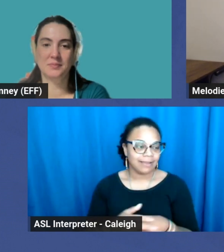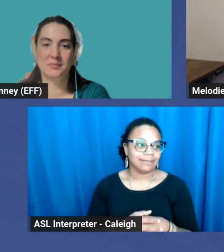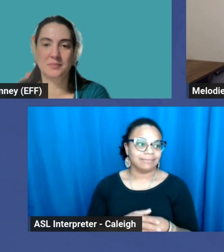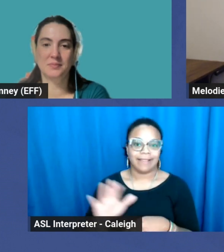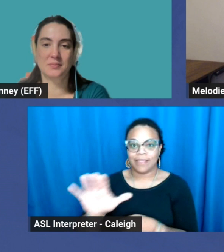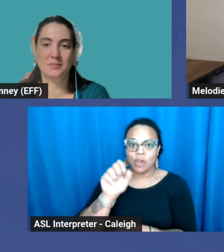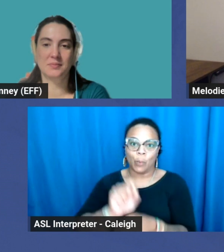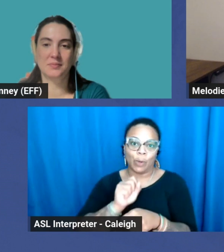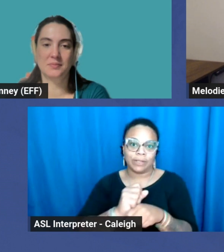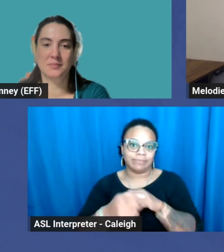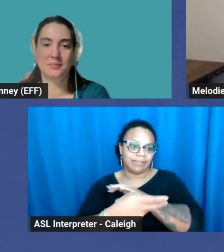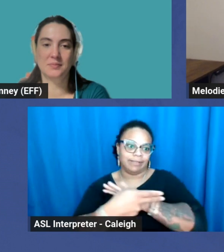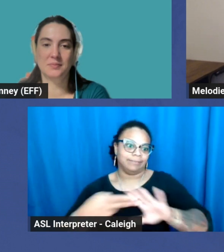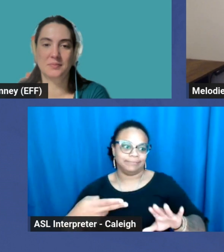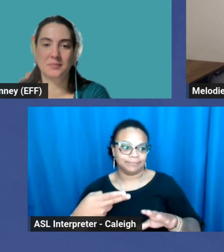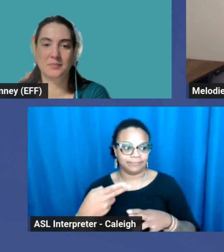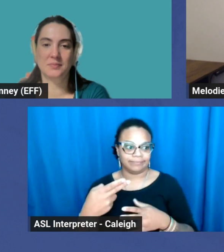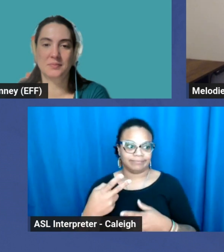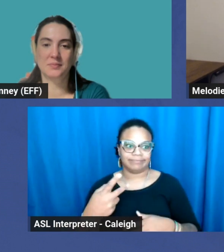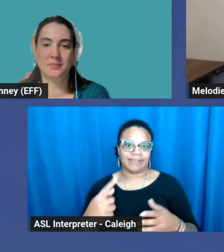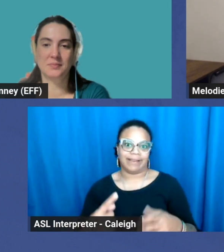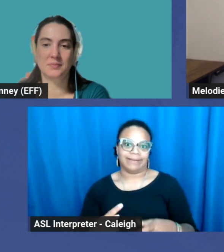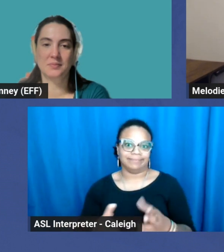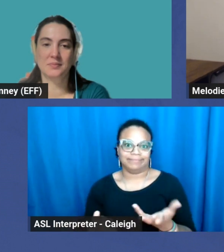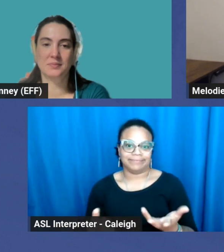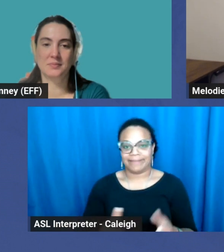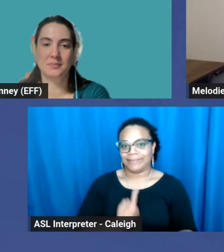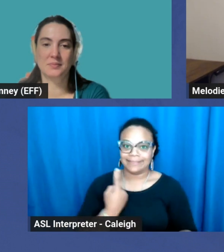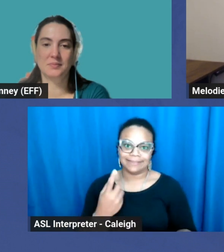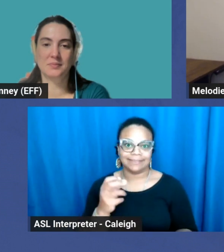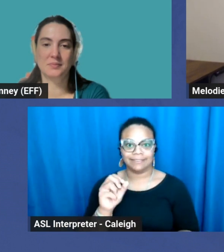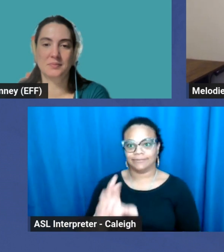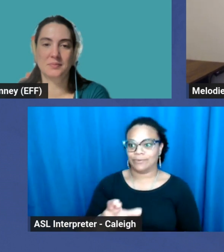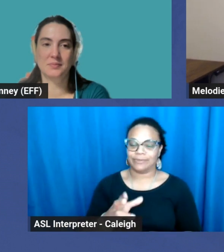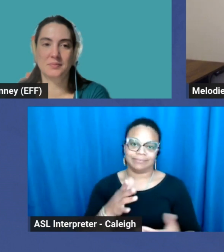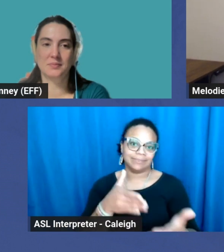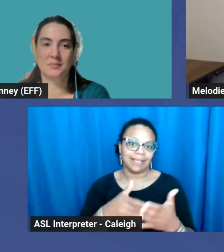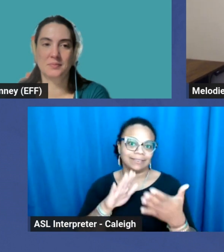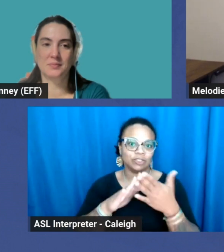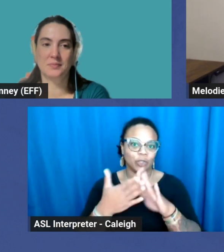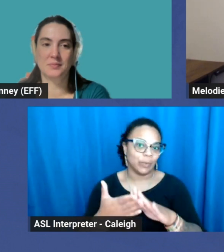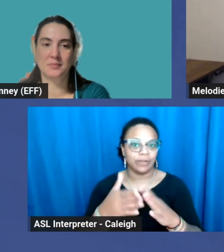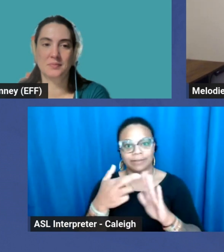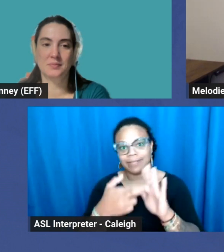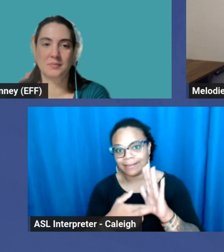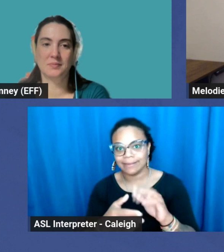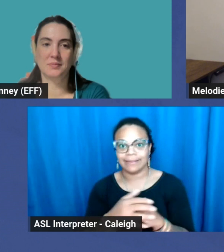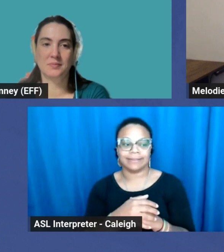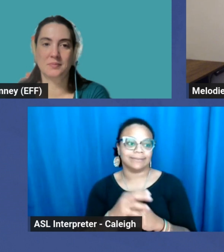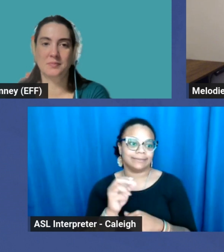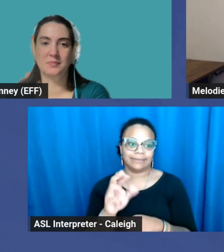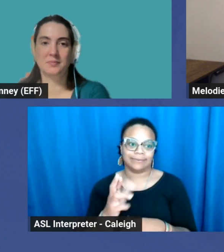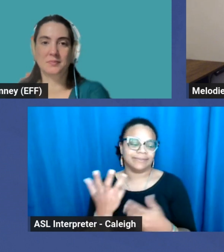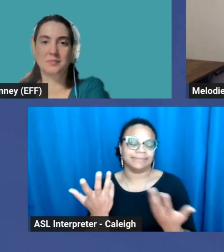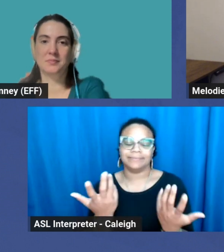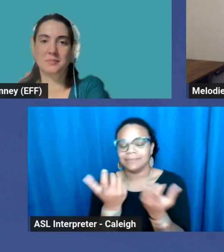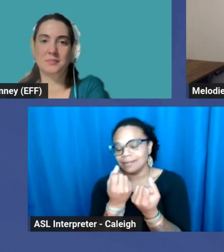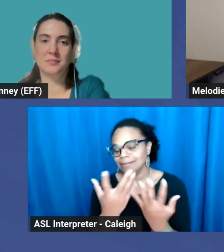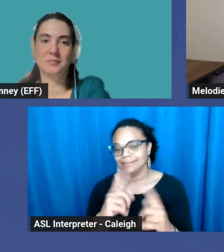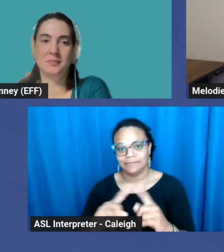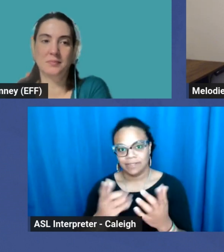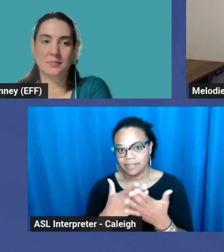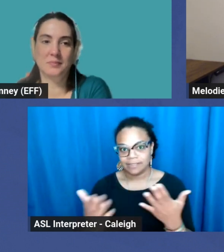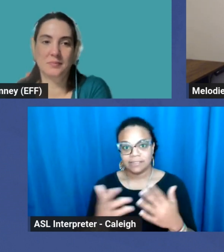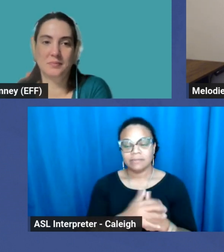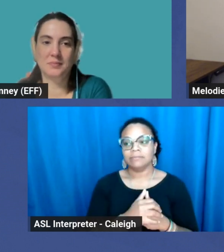cited as, offensive or going against community guidelines for a lot of these things.